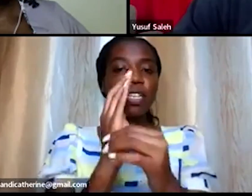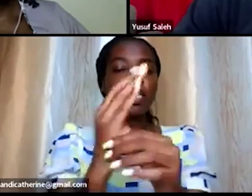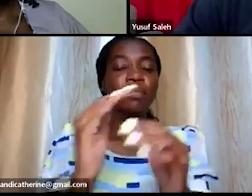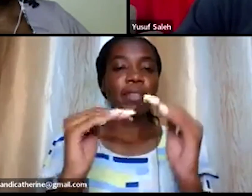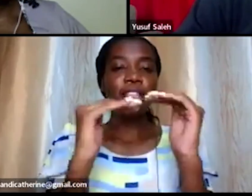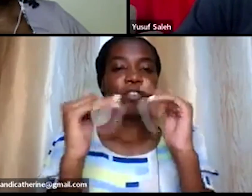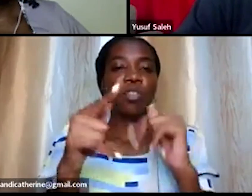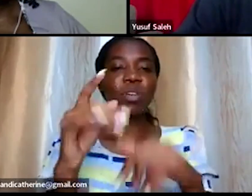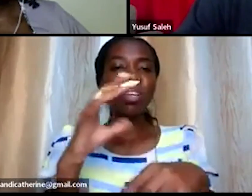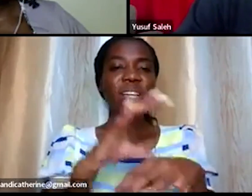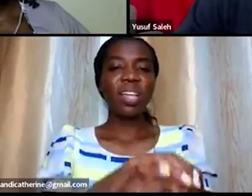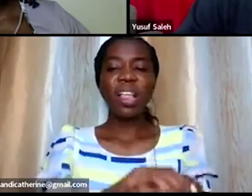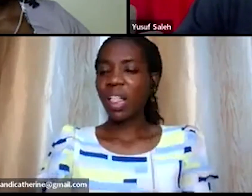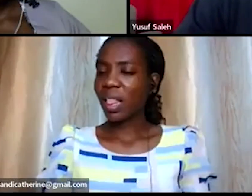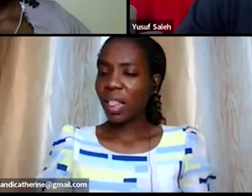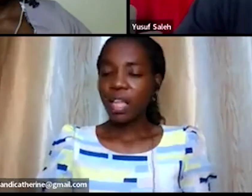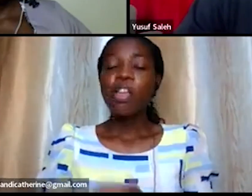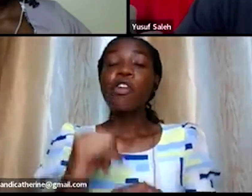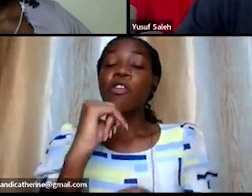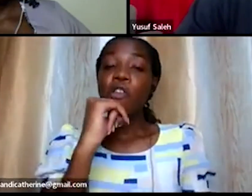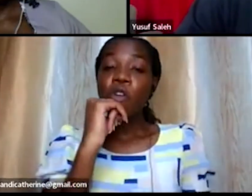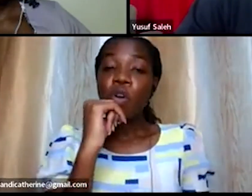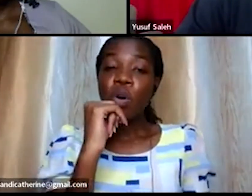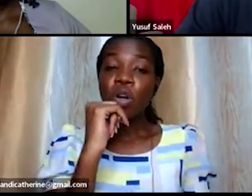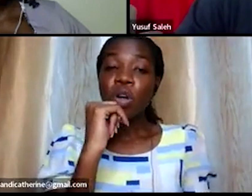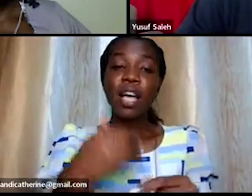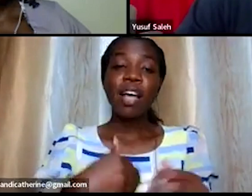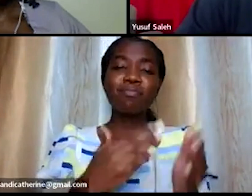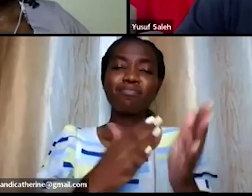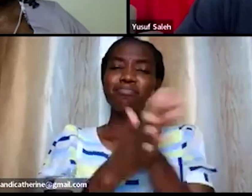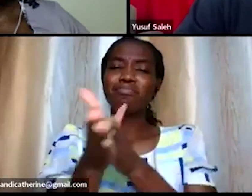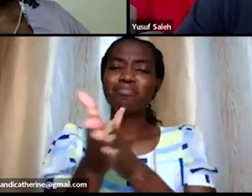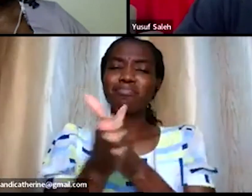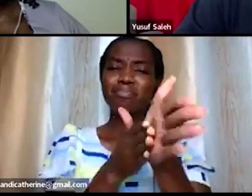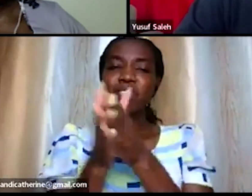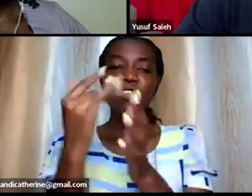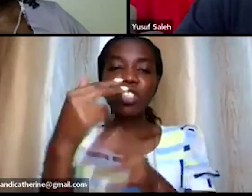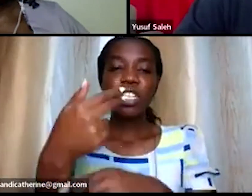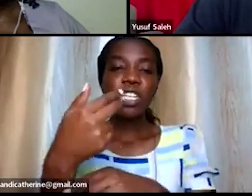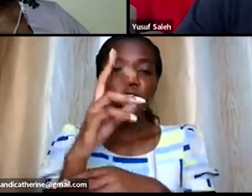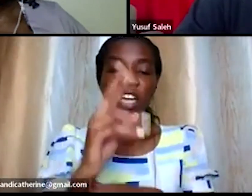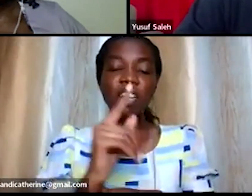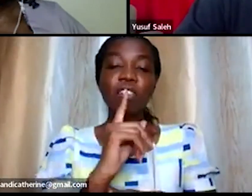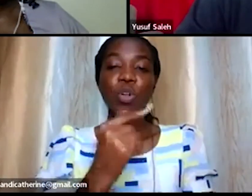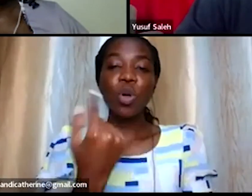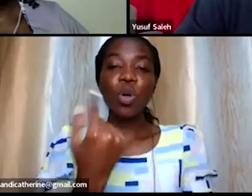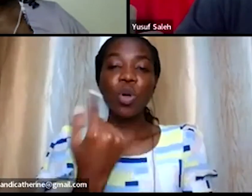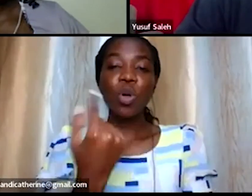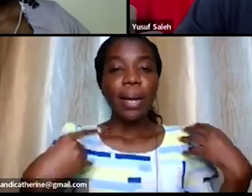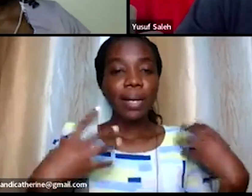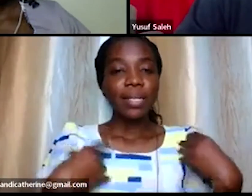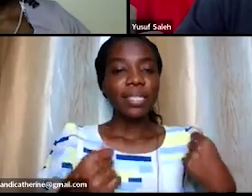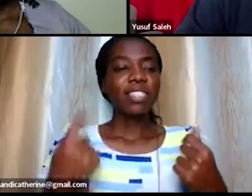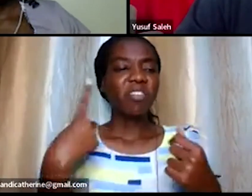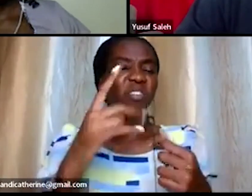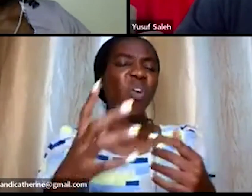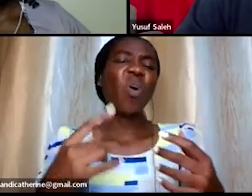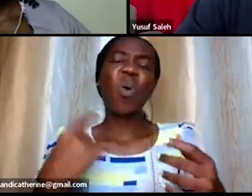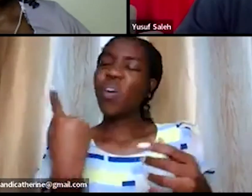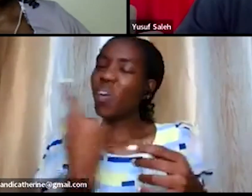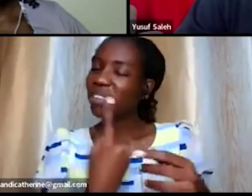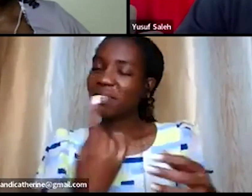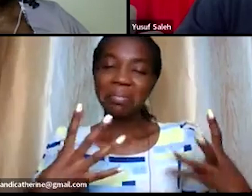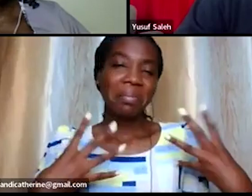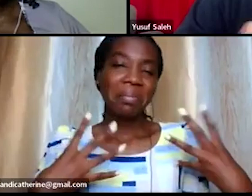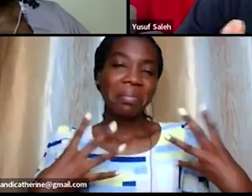themselves, they are not really, they don't have that passion of HR. So they're just practicing for the sake of practicing